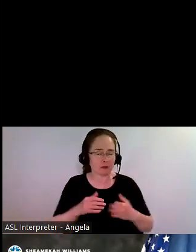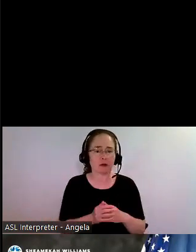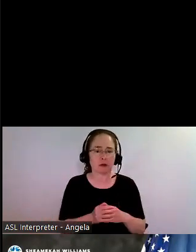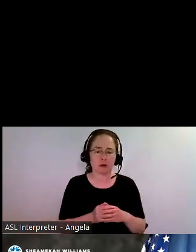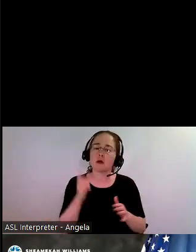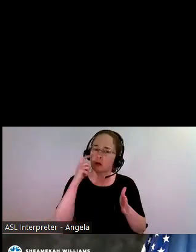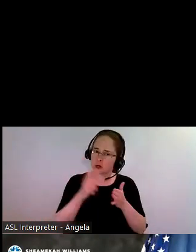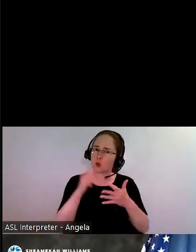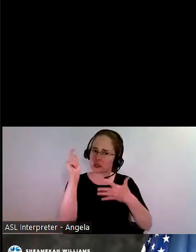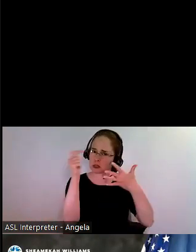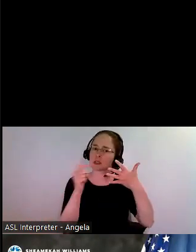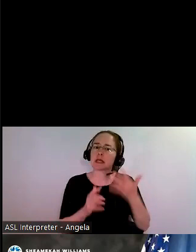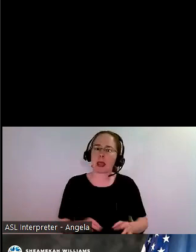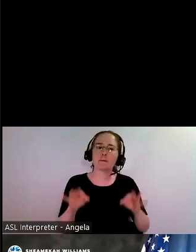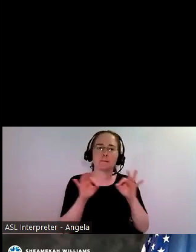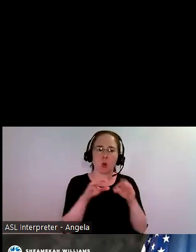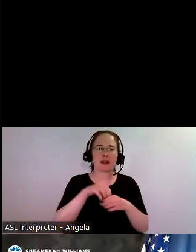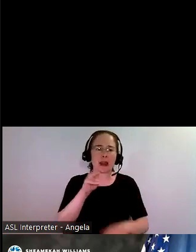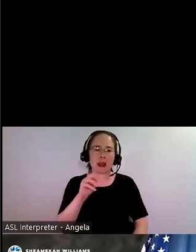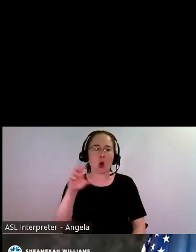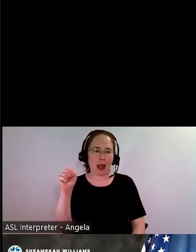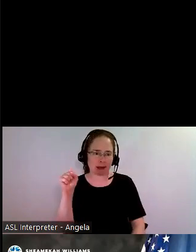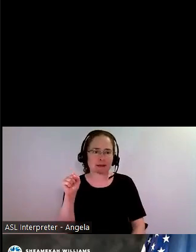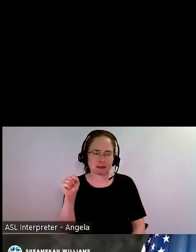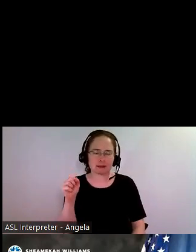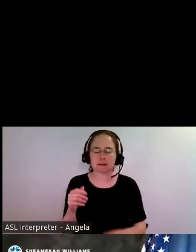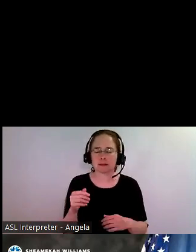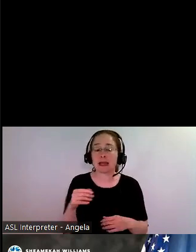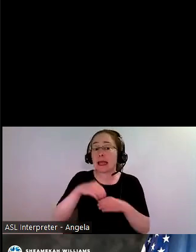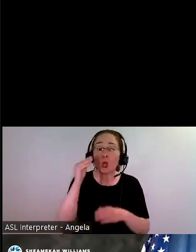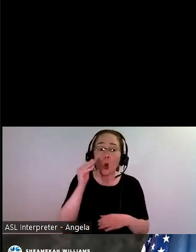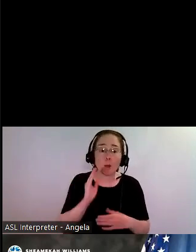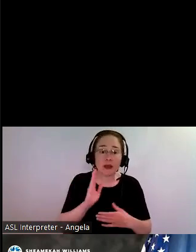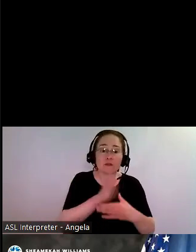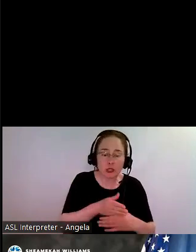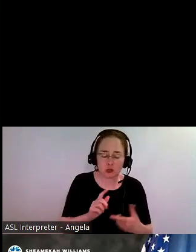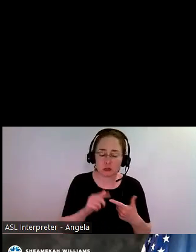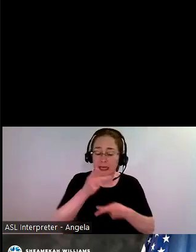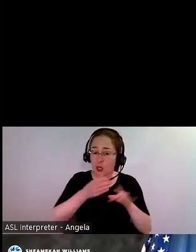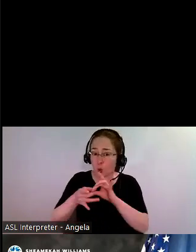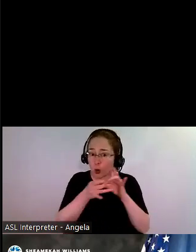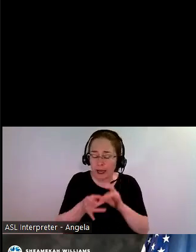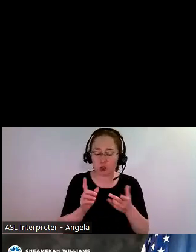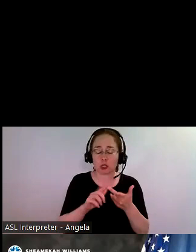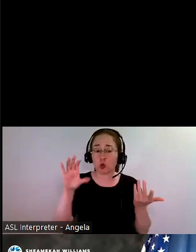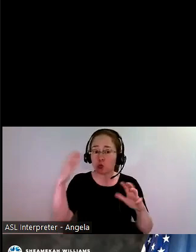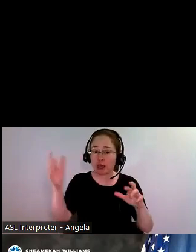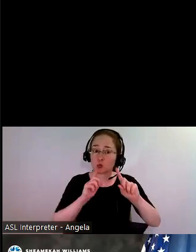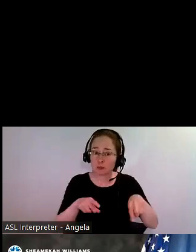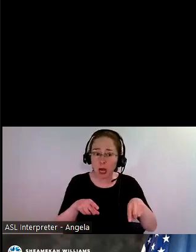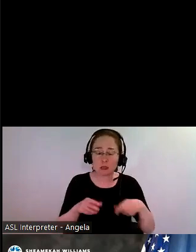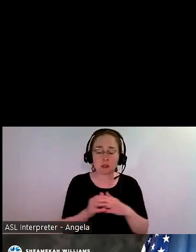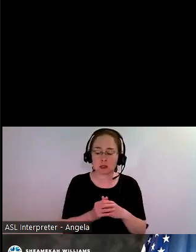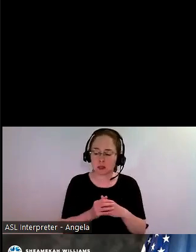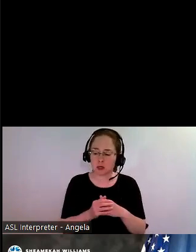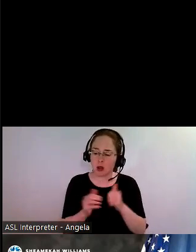see the different things that are important in MRSS. Like I mentioned, in-home interventions, care coordination, crisis response, and